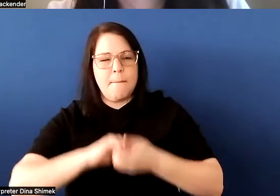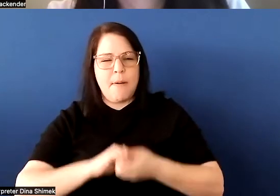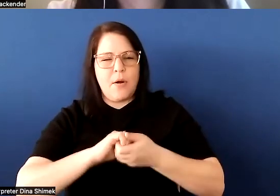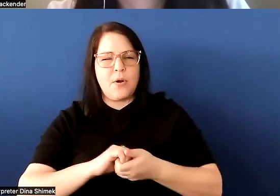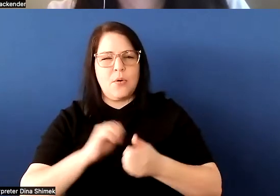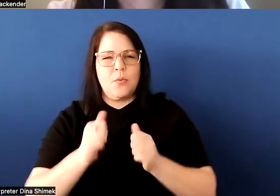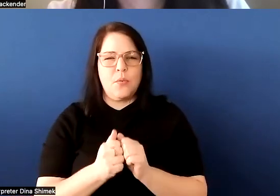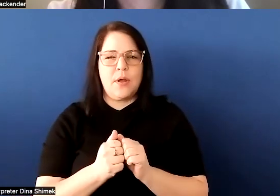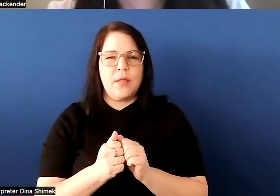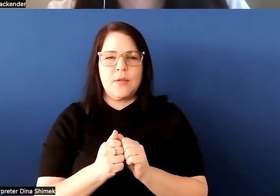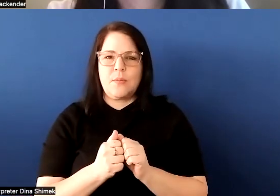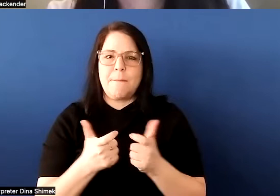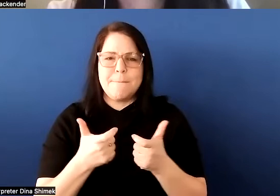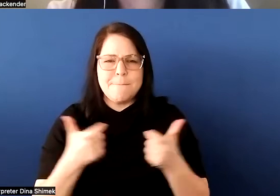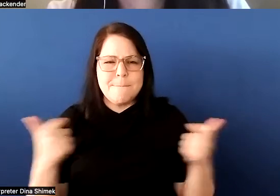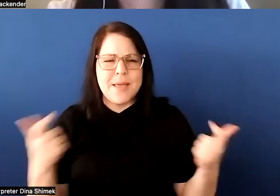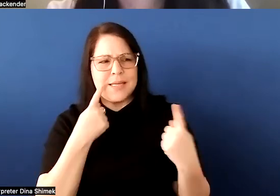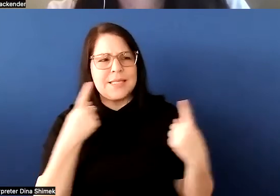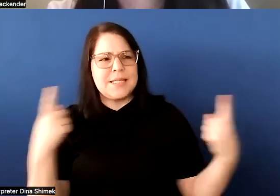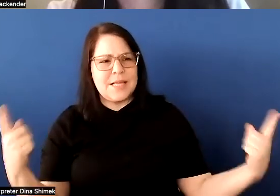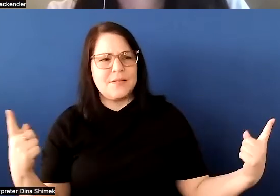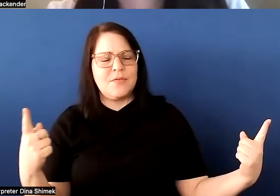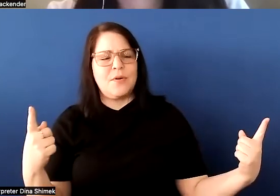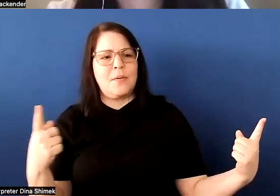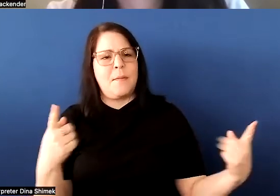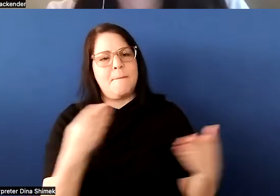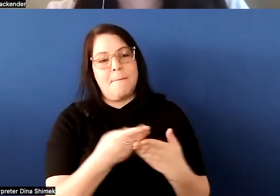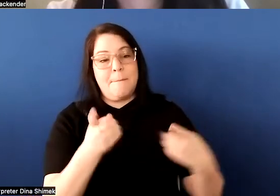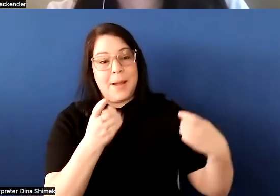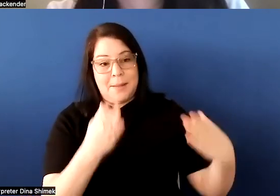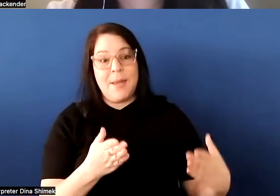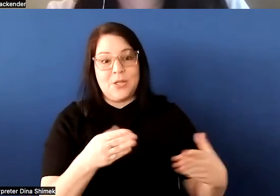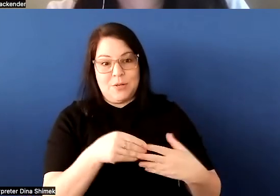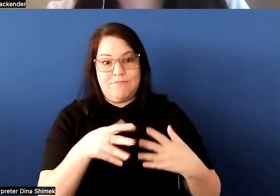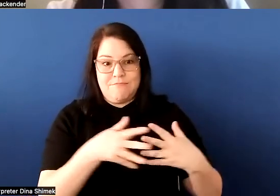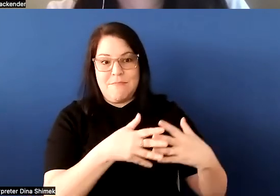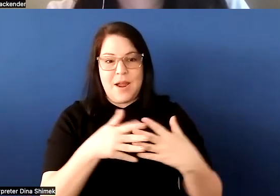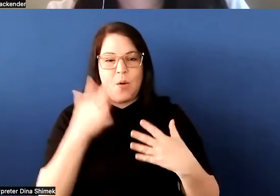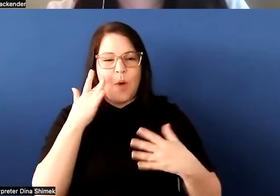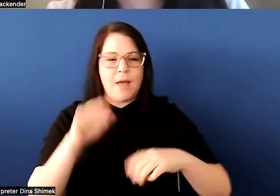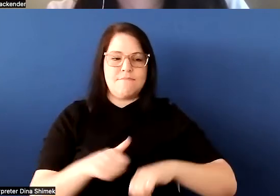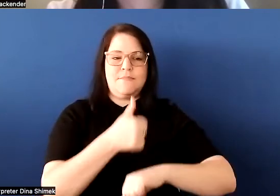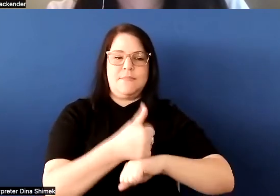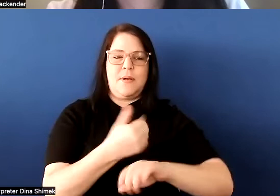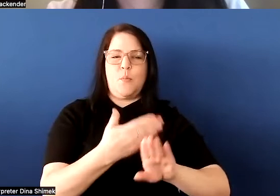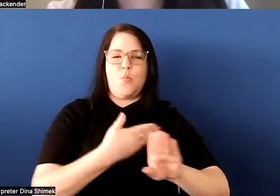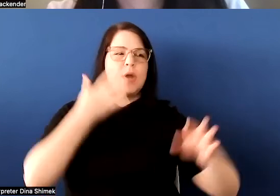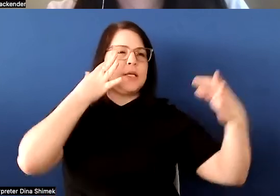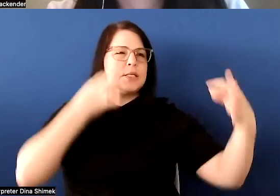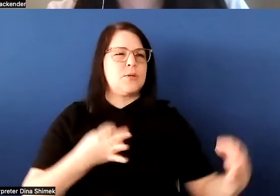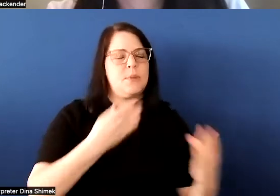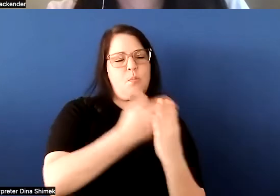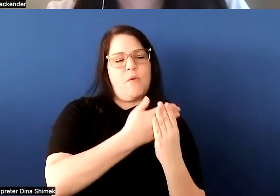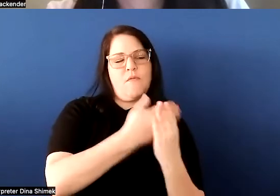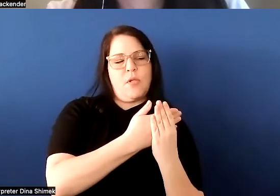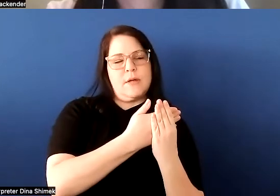the largest and most successful money managers in the country by establishing a predetermined portfolio